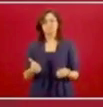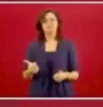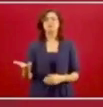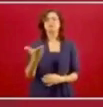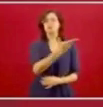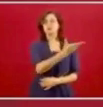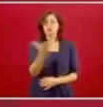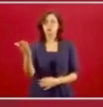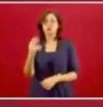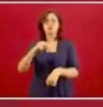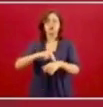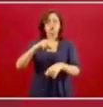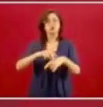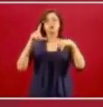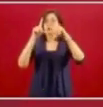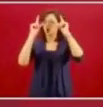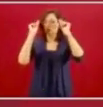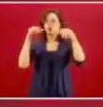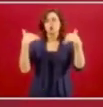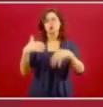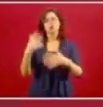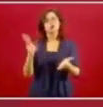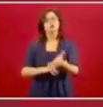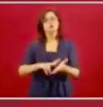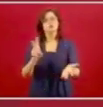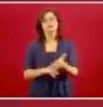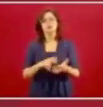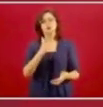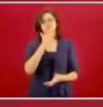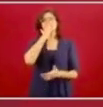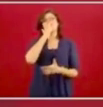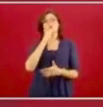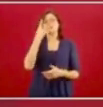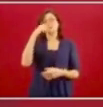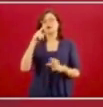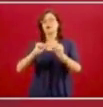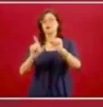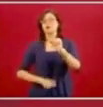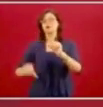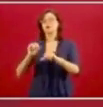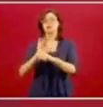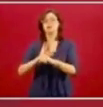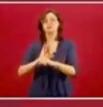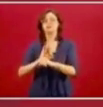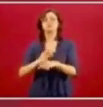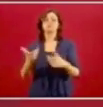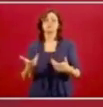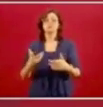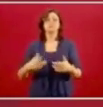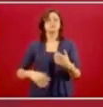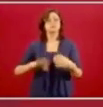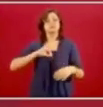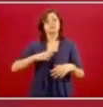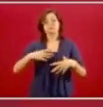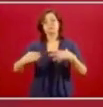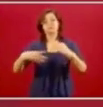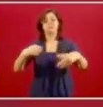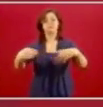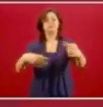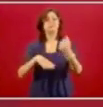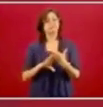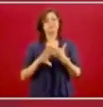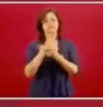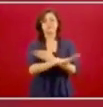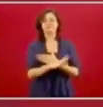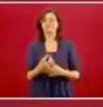be heard, will be taken into account. You are a key component